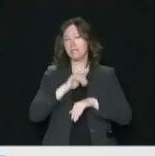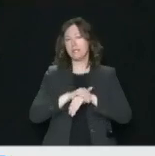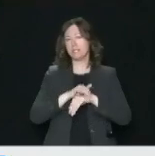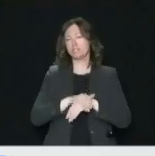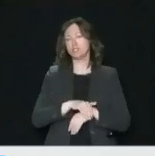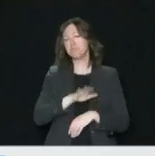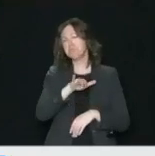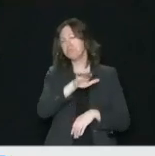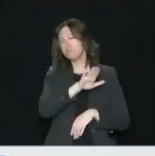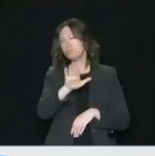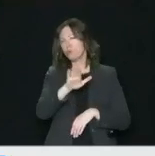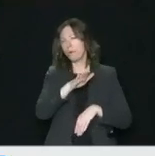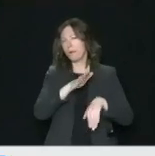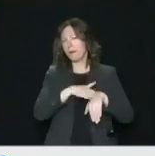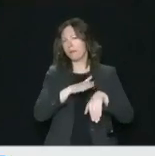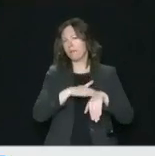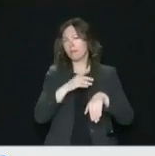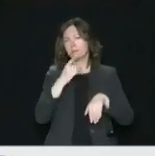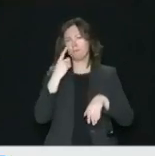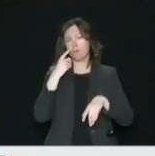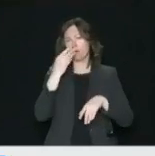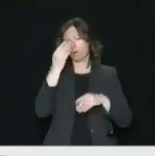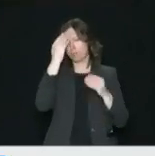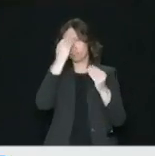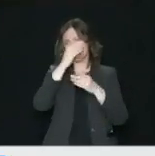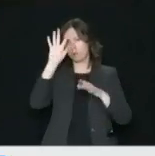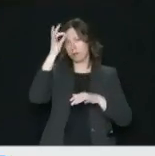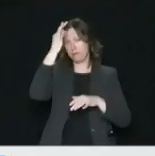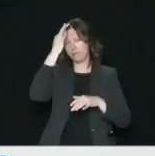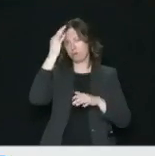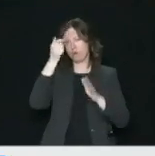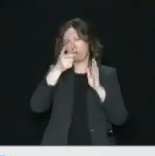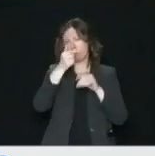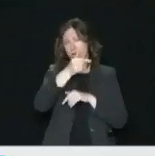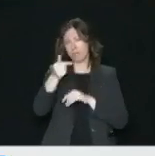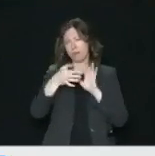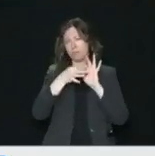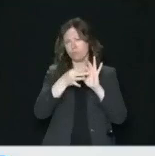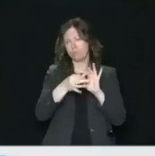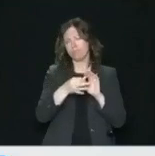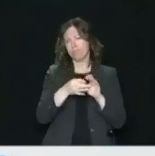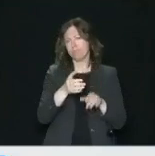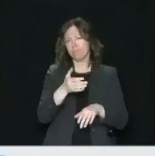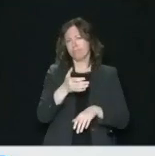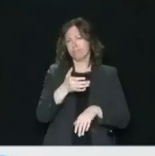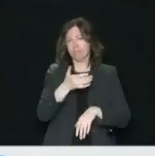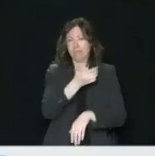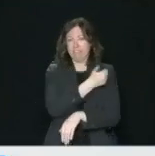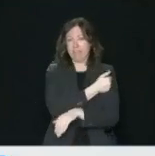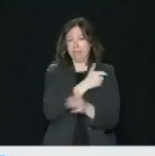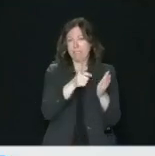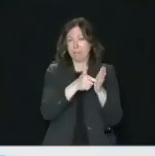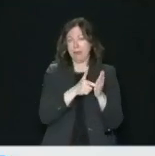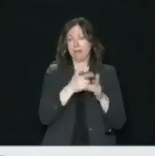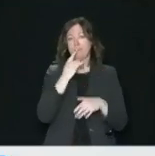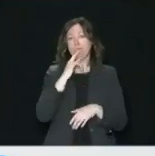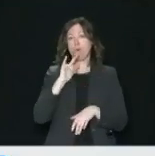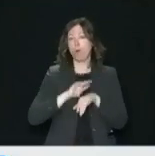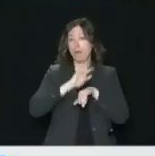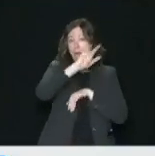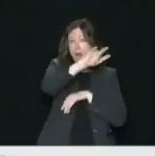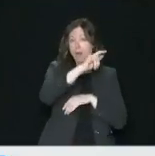It's a complex issue. Many things must be taken into account. Here in Canada, we've done a good job